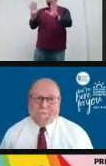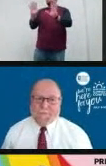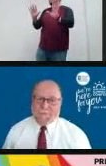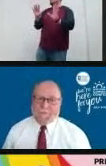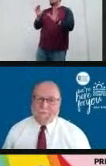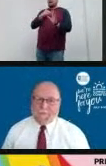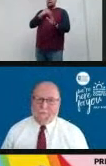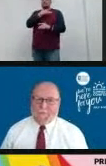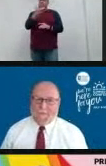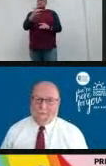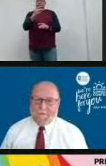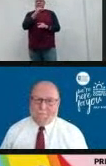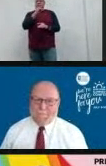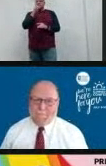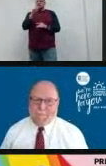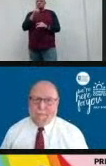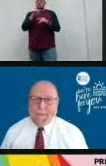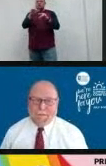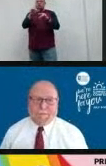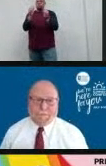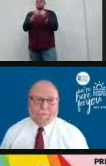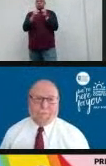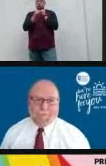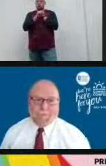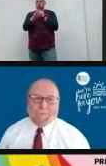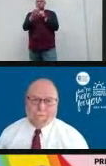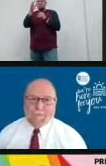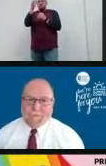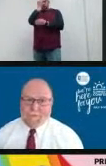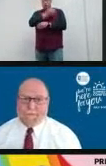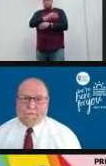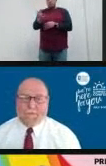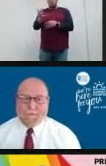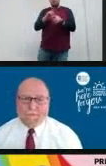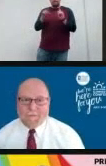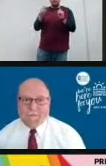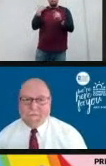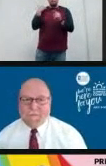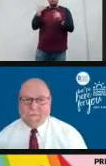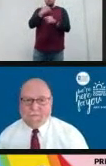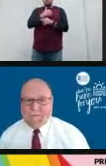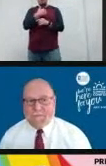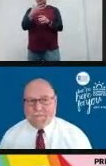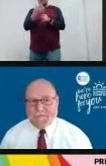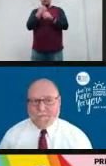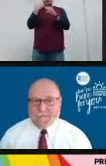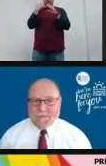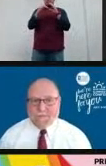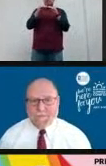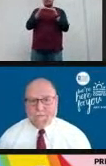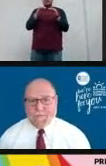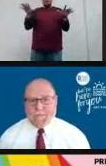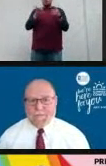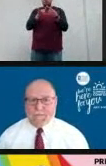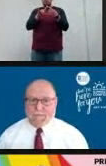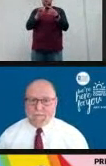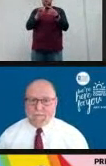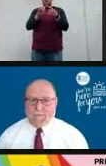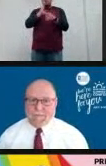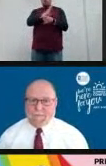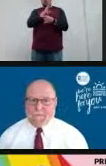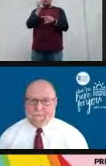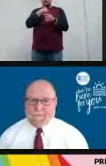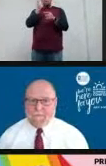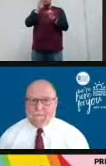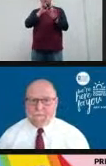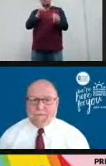not to engage with news media if at all possible, but we frequently get emails sent to the entire board, and I respond to many of